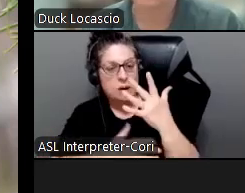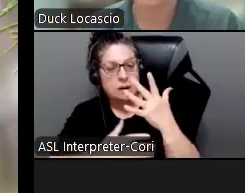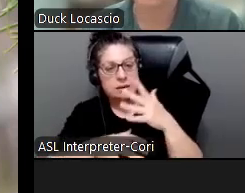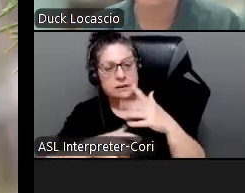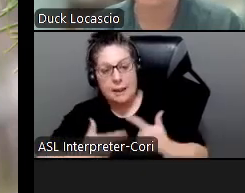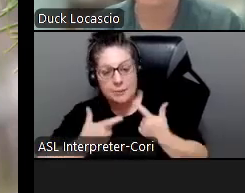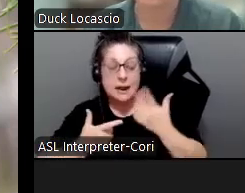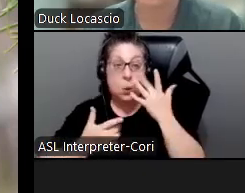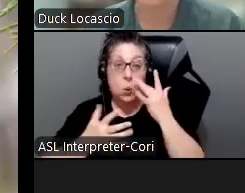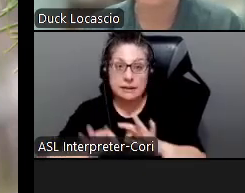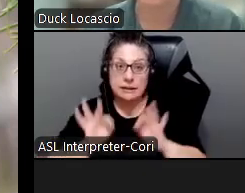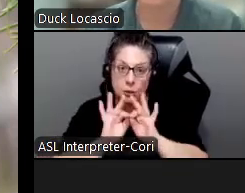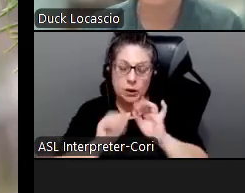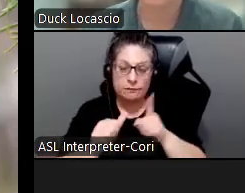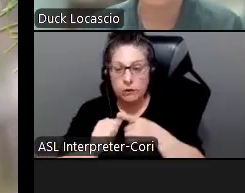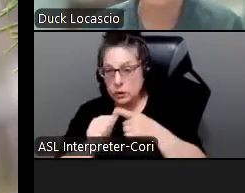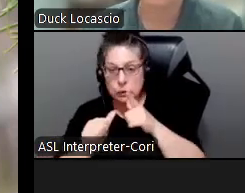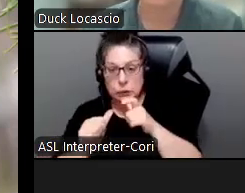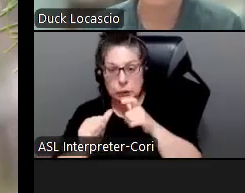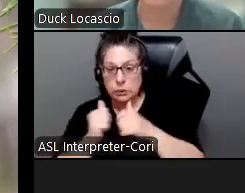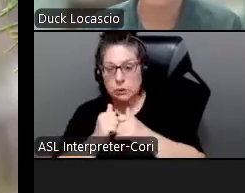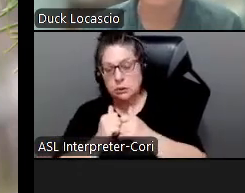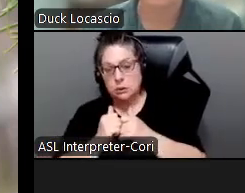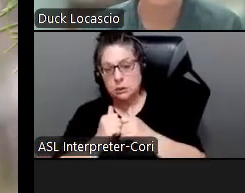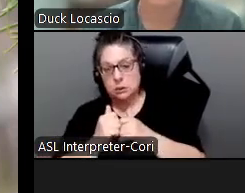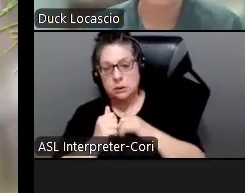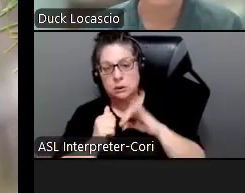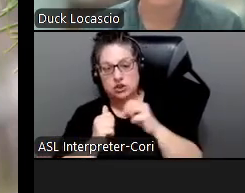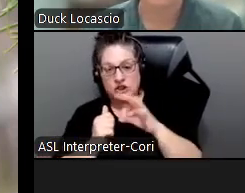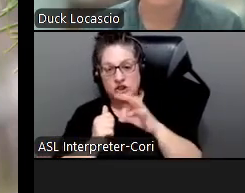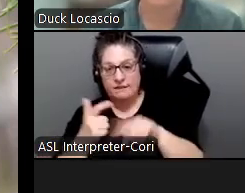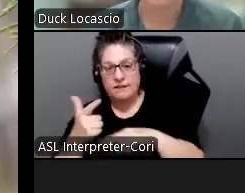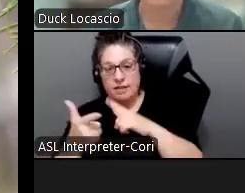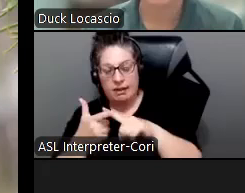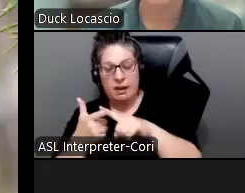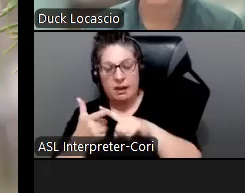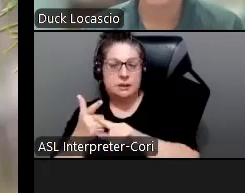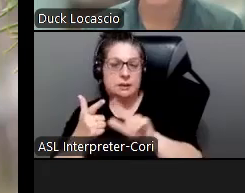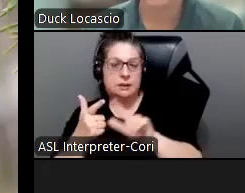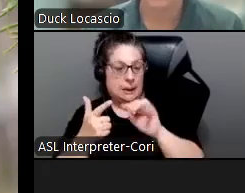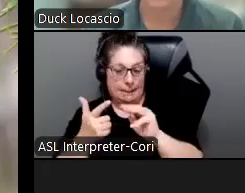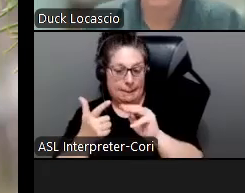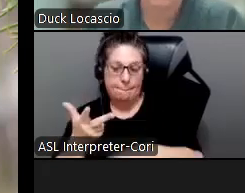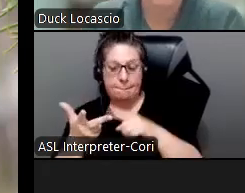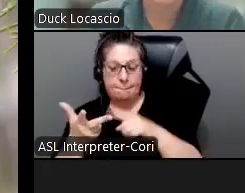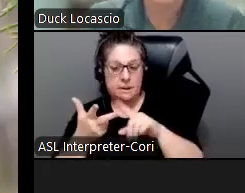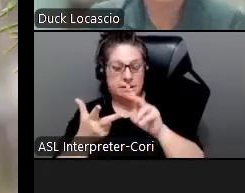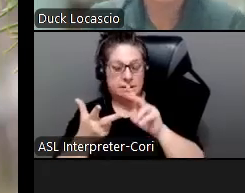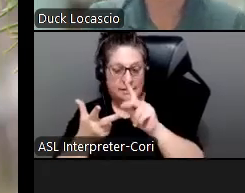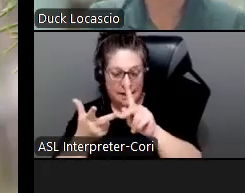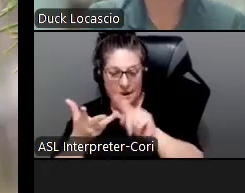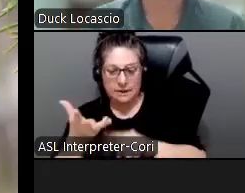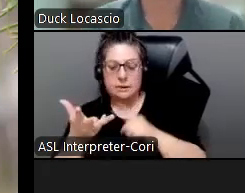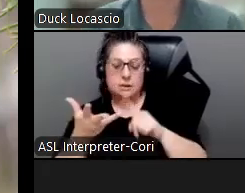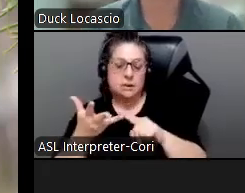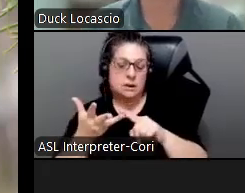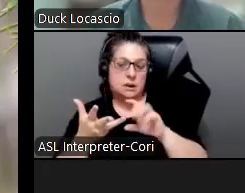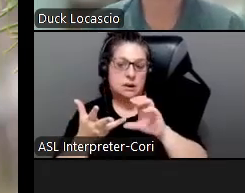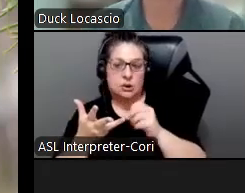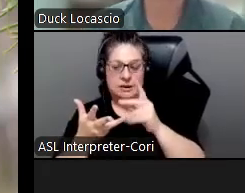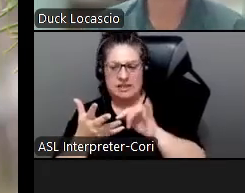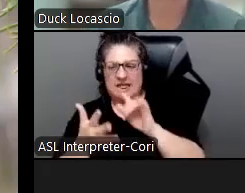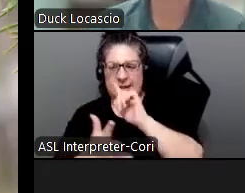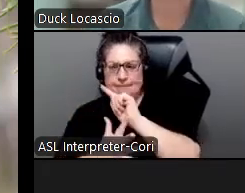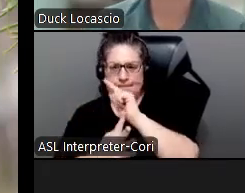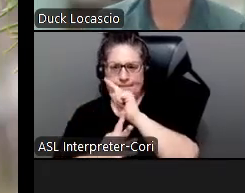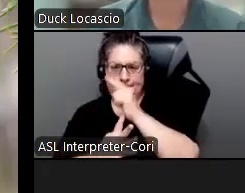to you. Let's start with Jeff and then Tim, then Duck, and then Christie, if we can go in that order.